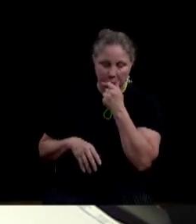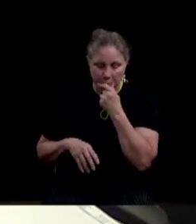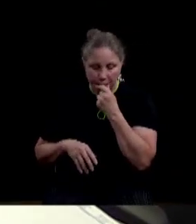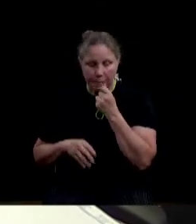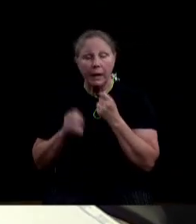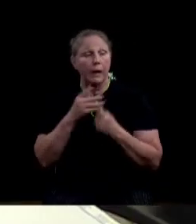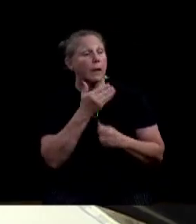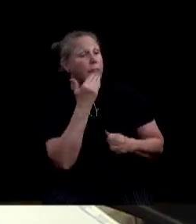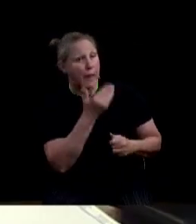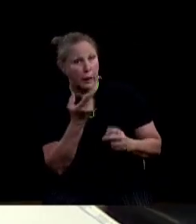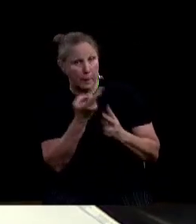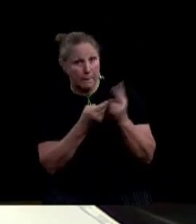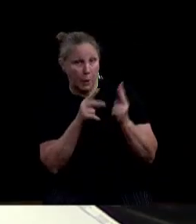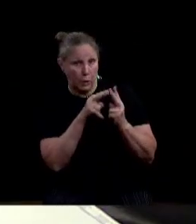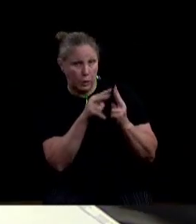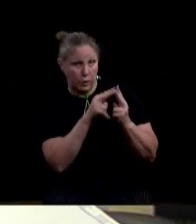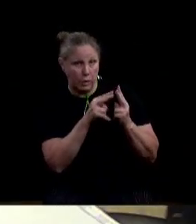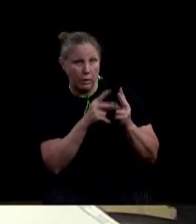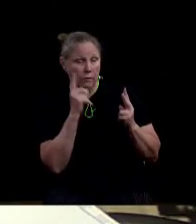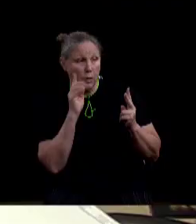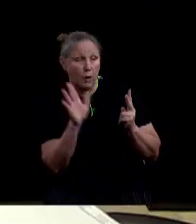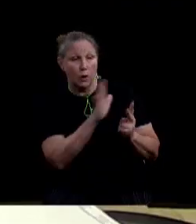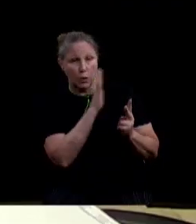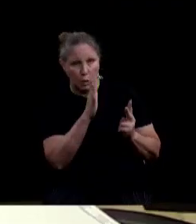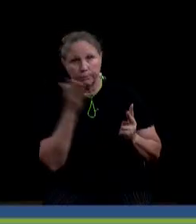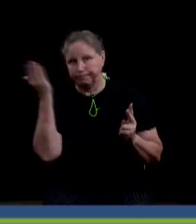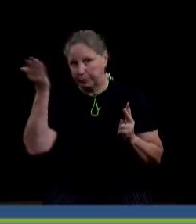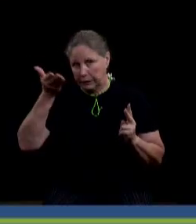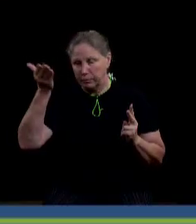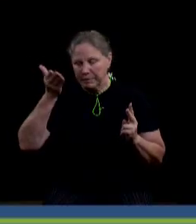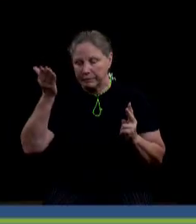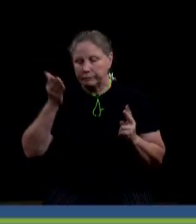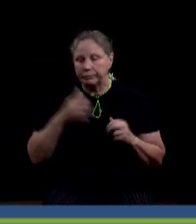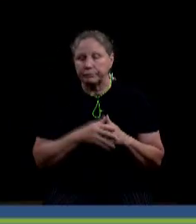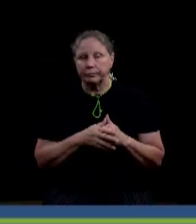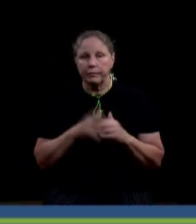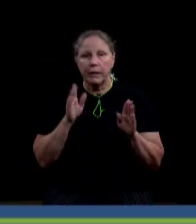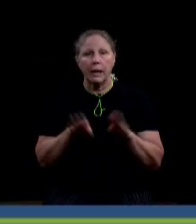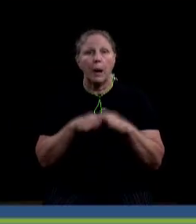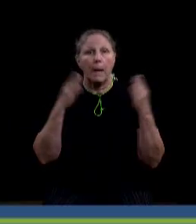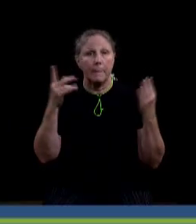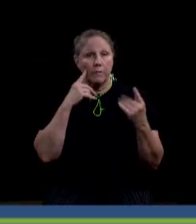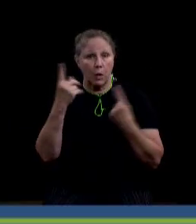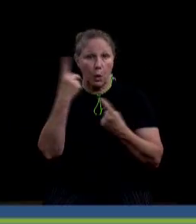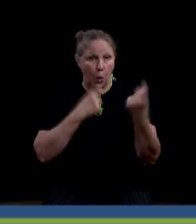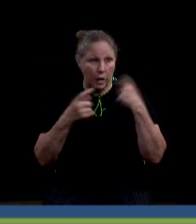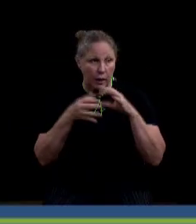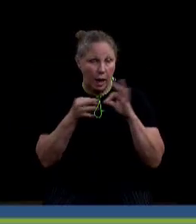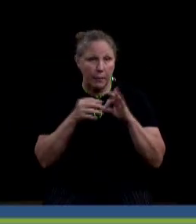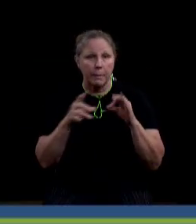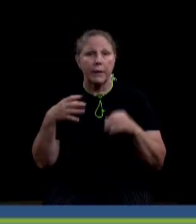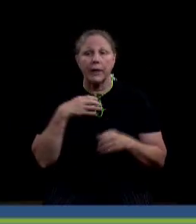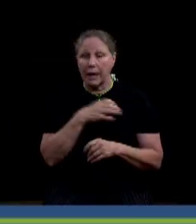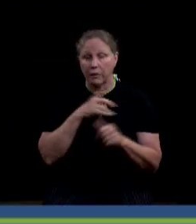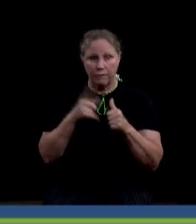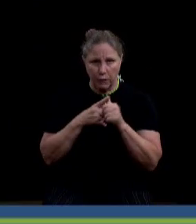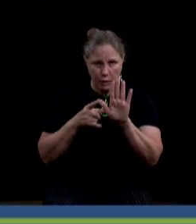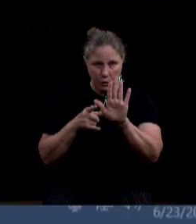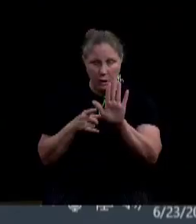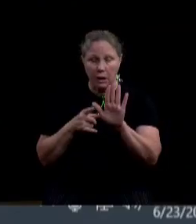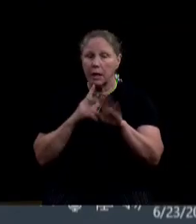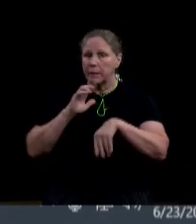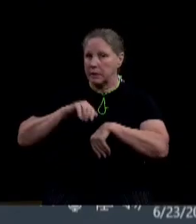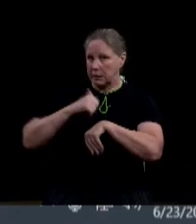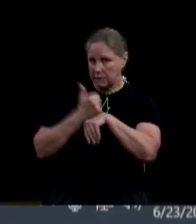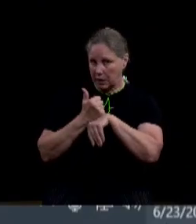excellent presentations. I want to open this up for questions and comments by council, but first I'd kind of like to set the stage on why I felt I needed to